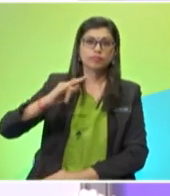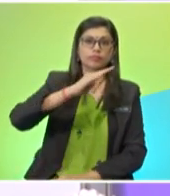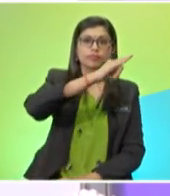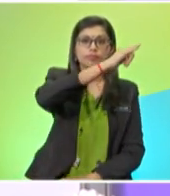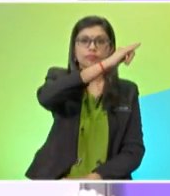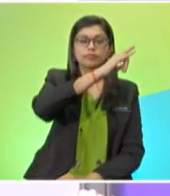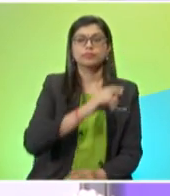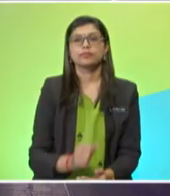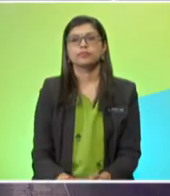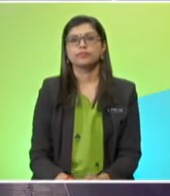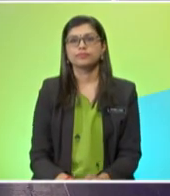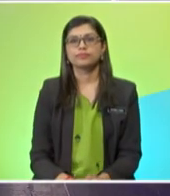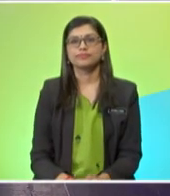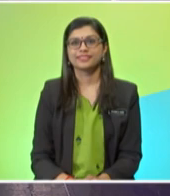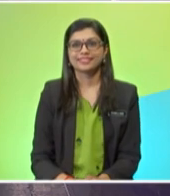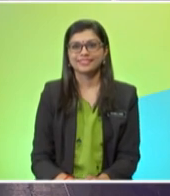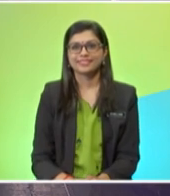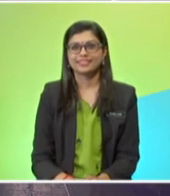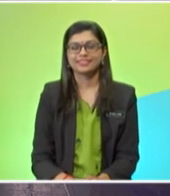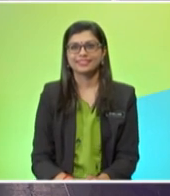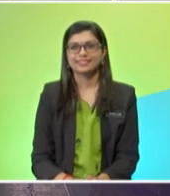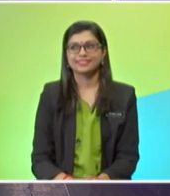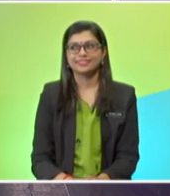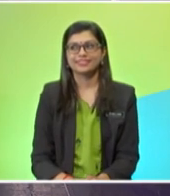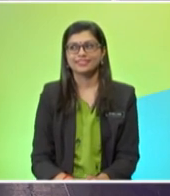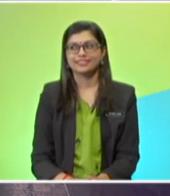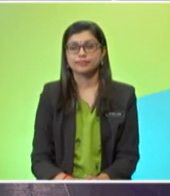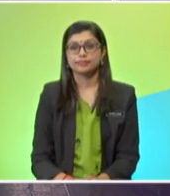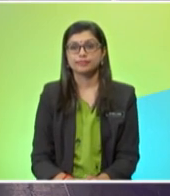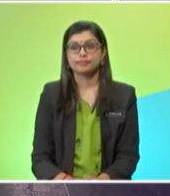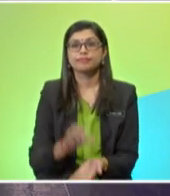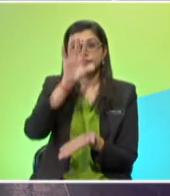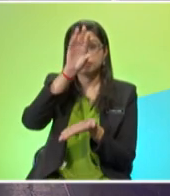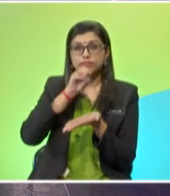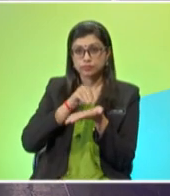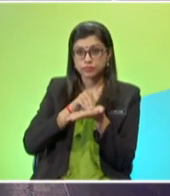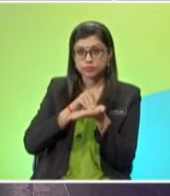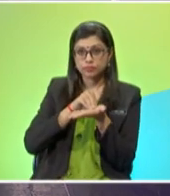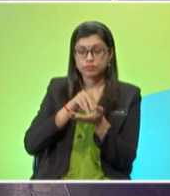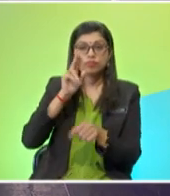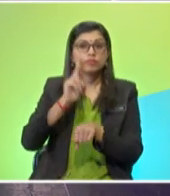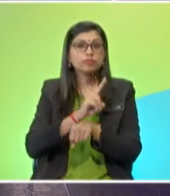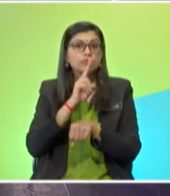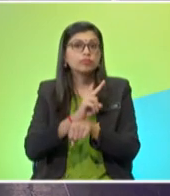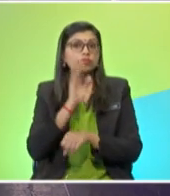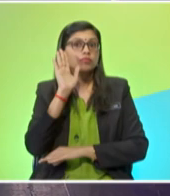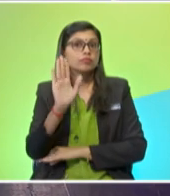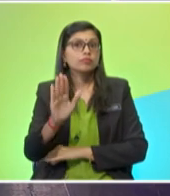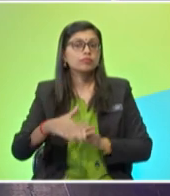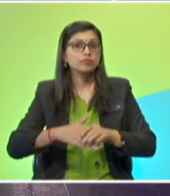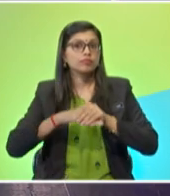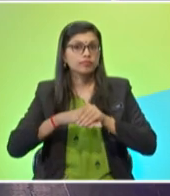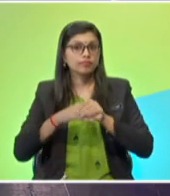This is an aeroplane. Okay. Okay, you can write this at home using your English book that we have used